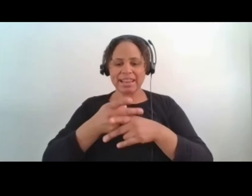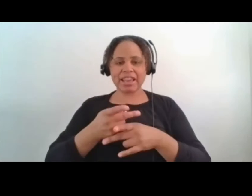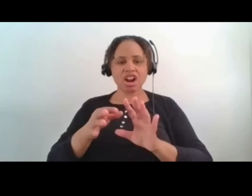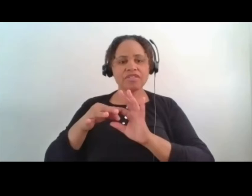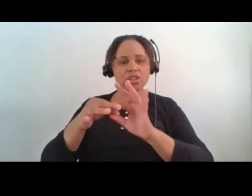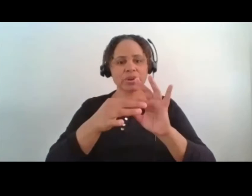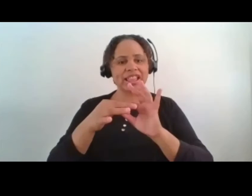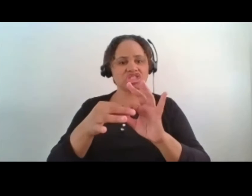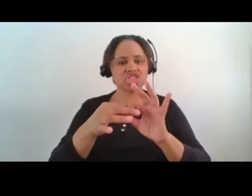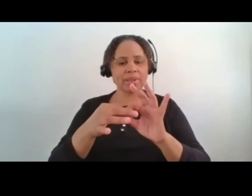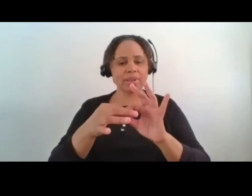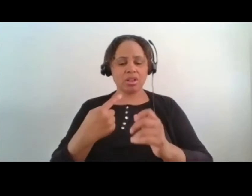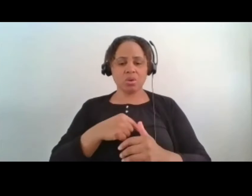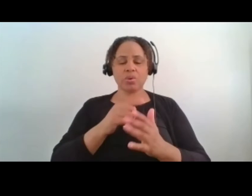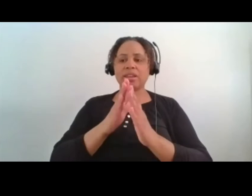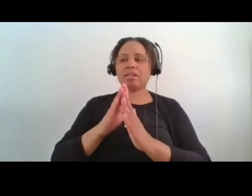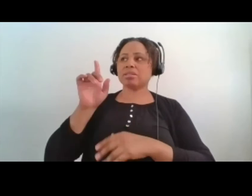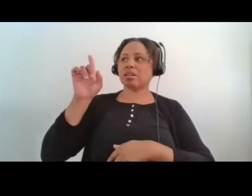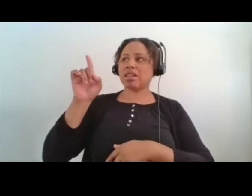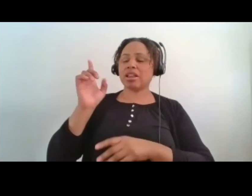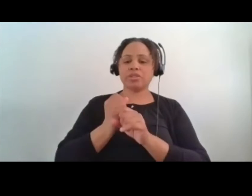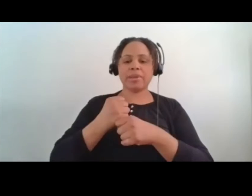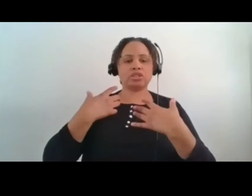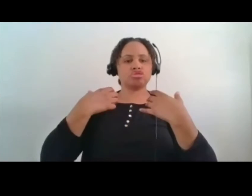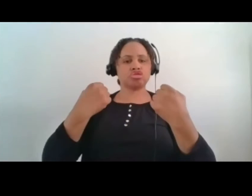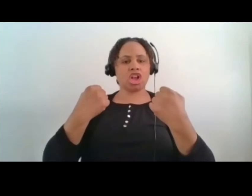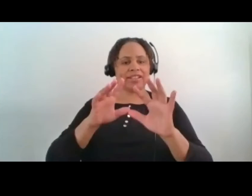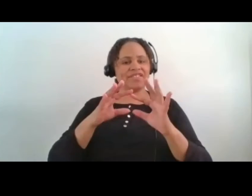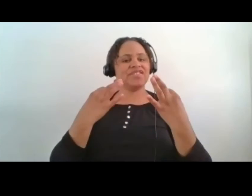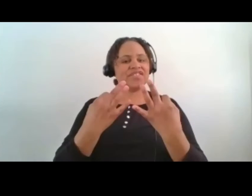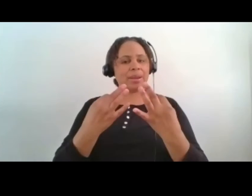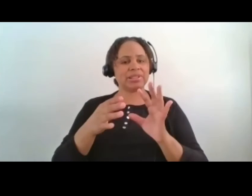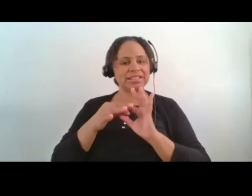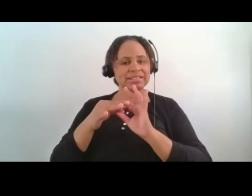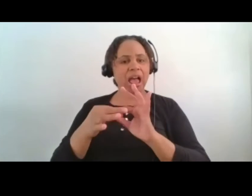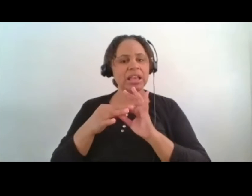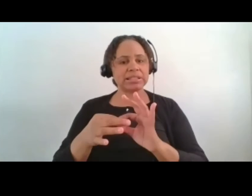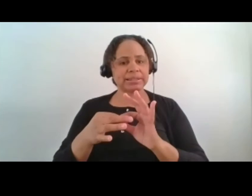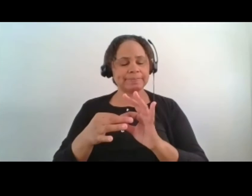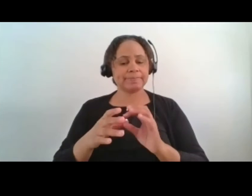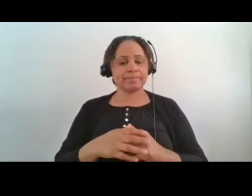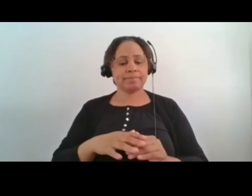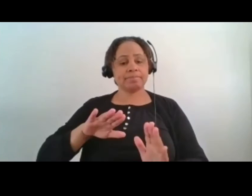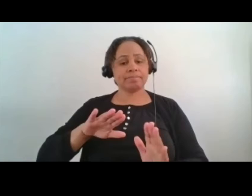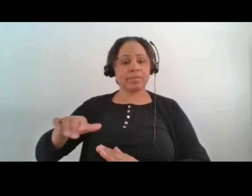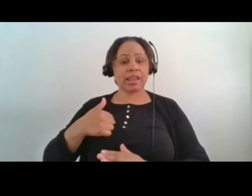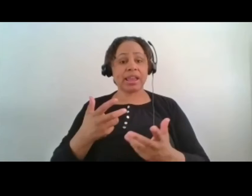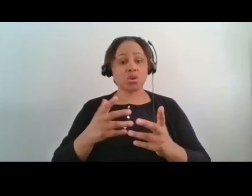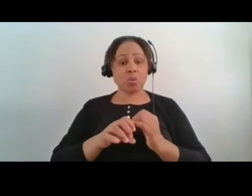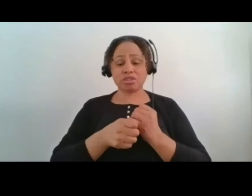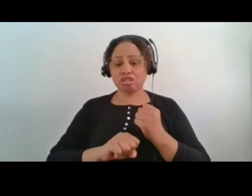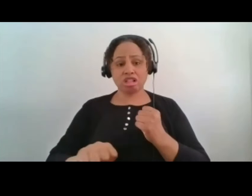to strengthen our family ties. I don't want to take too much time because we have more important